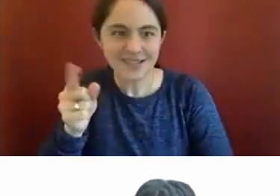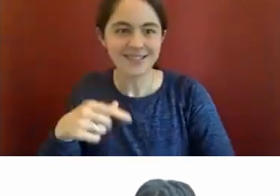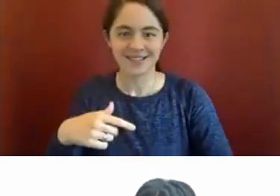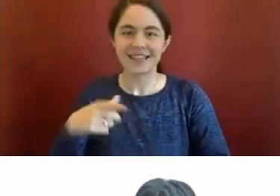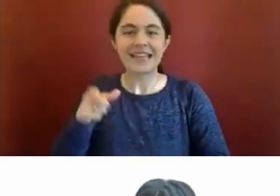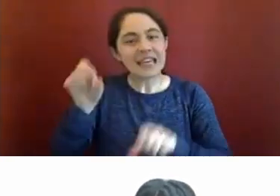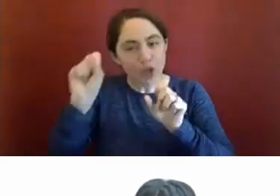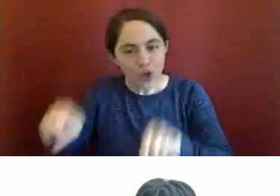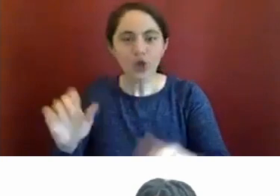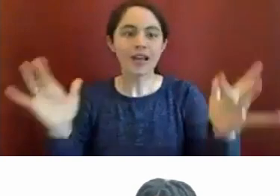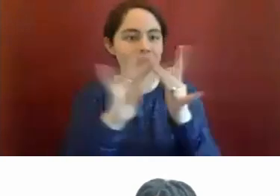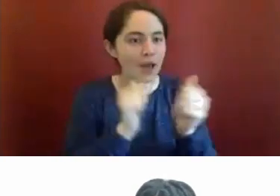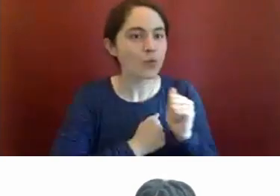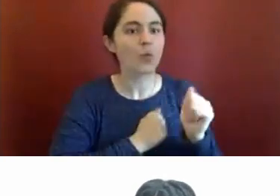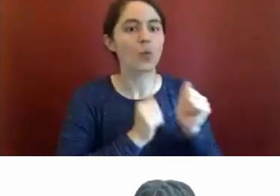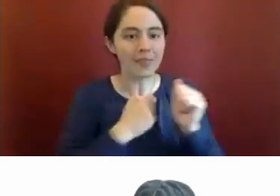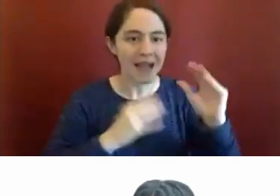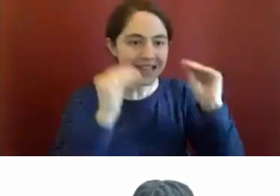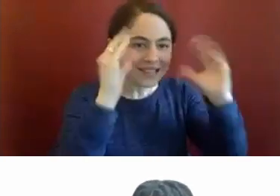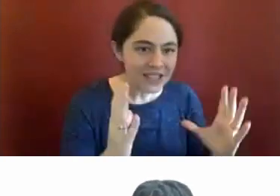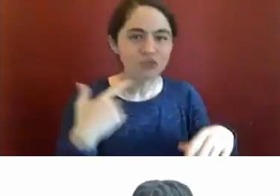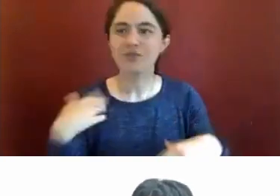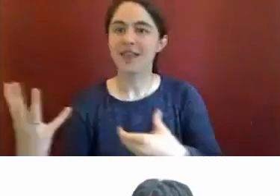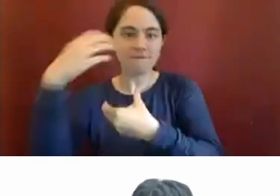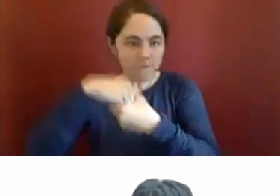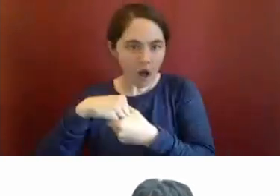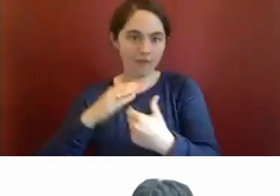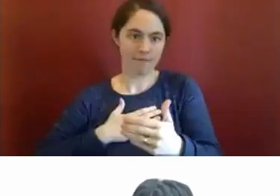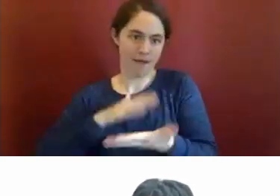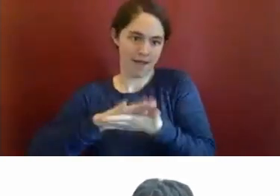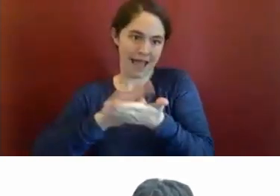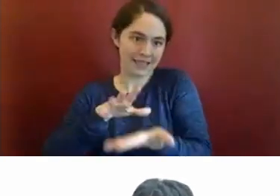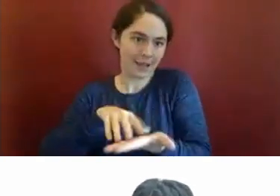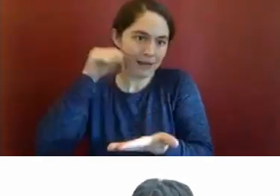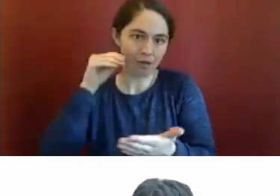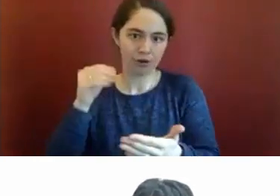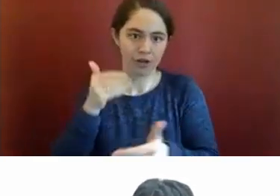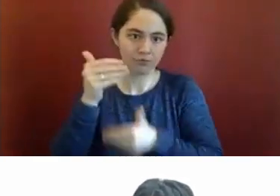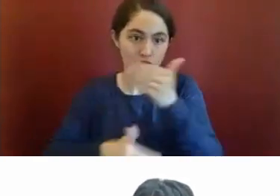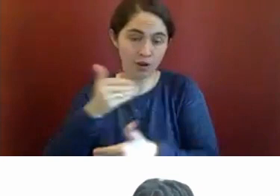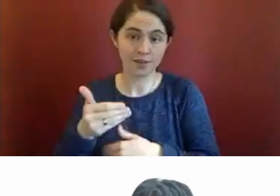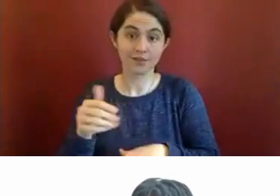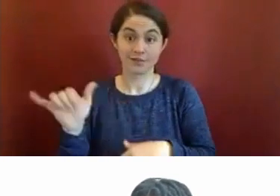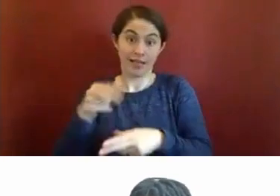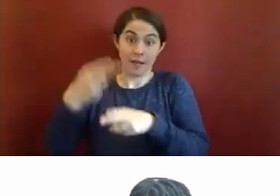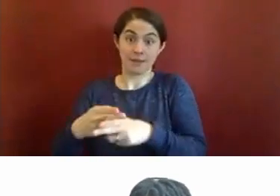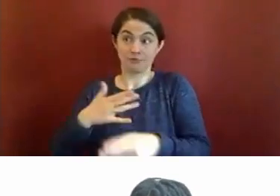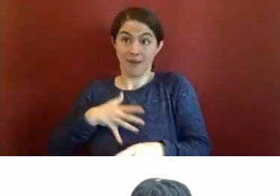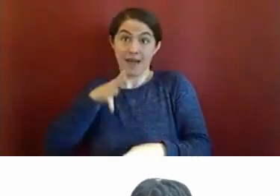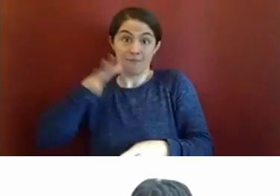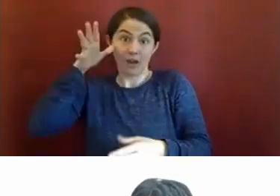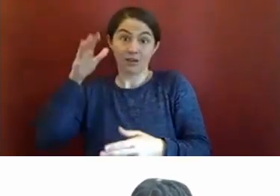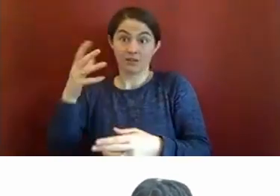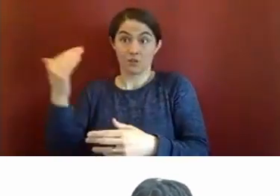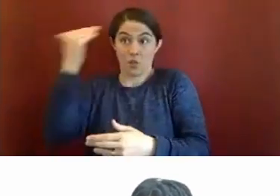went out of his way to involve himself in my academics. And a lot of people don't have that because, like I said, my parents speak English. A lot of